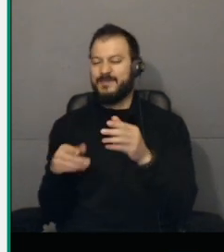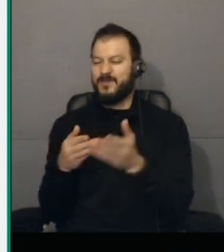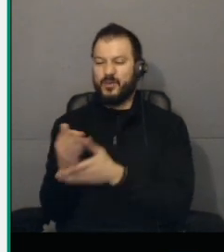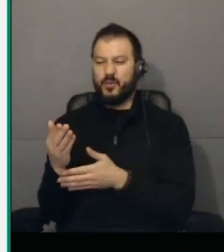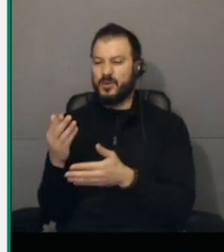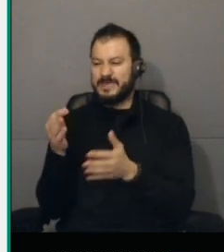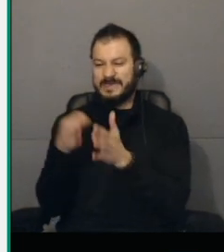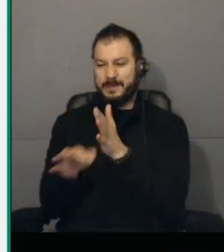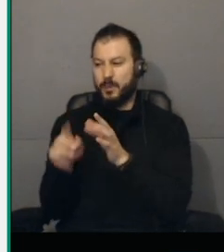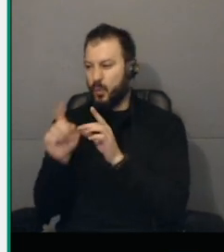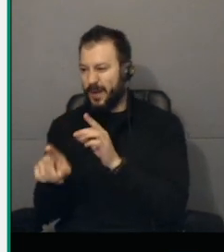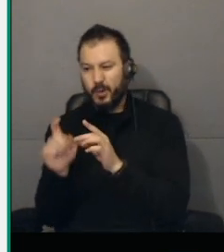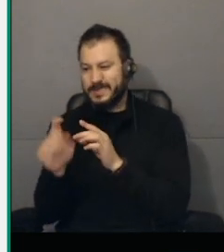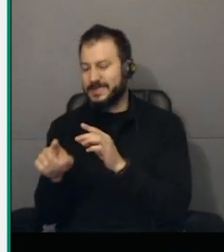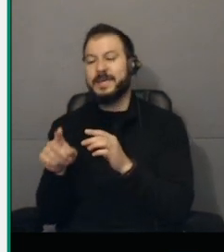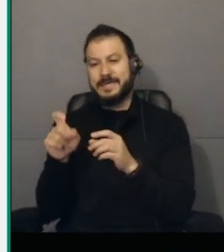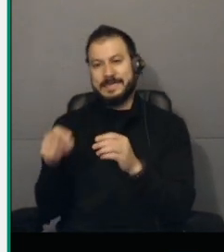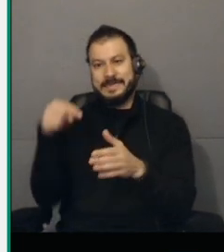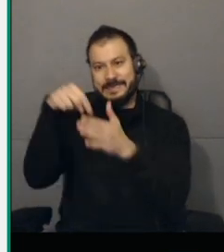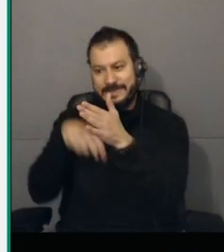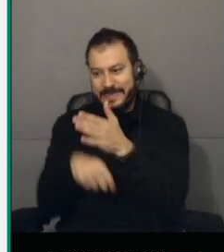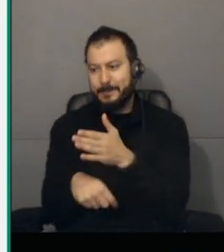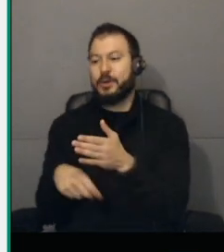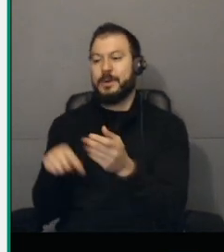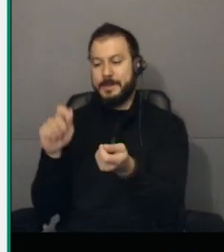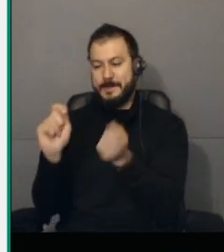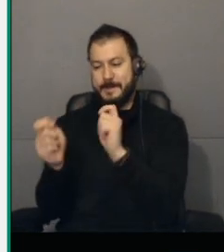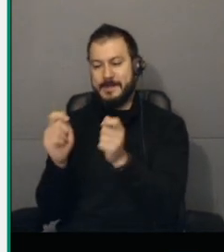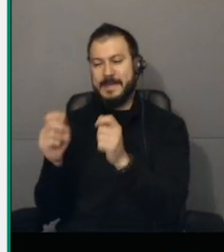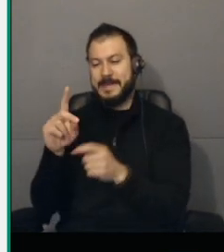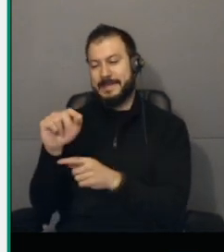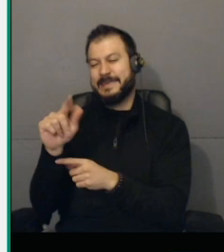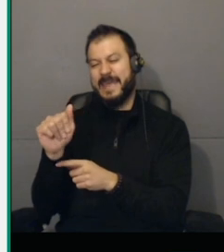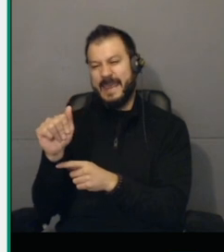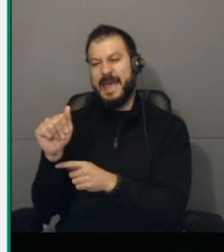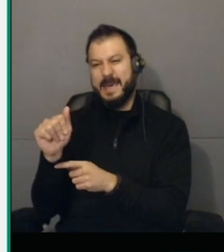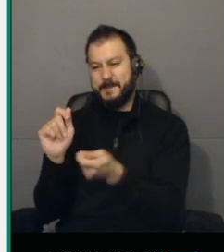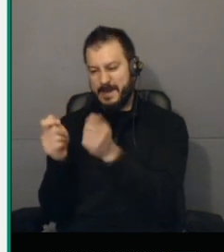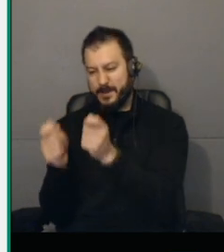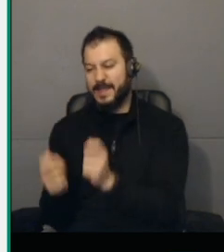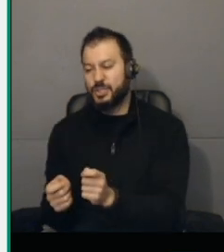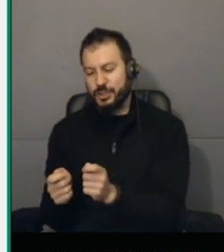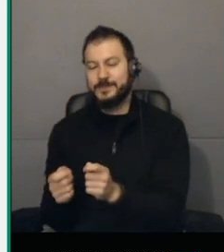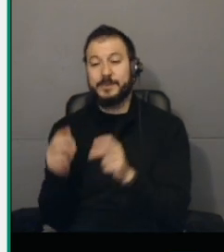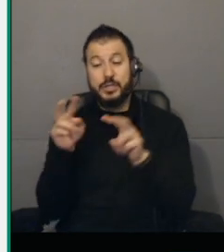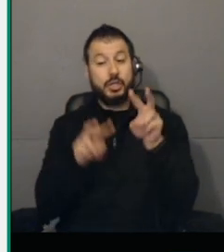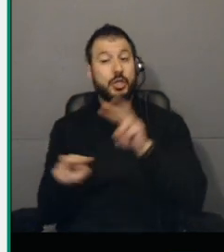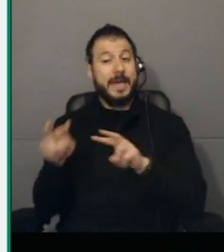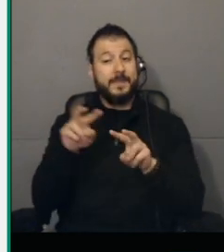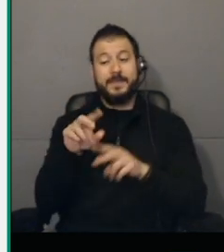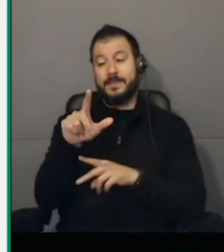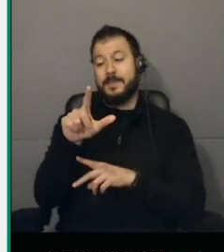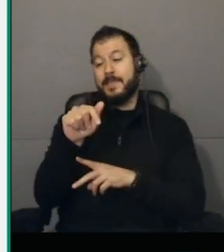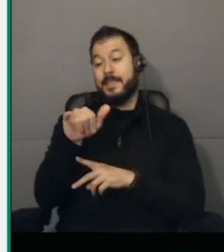simple queries and require deeper data manipulation. Now let's take a look at the layout of our system.